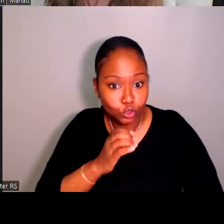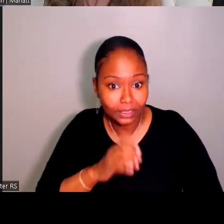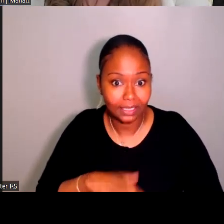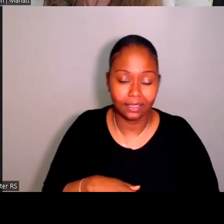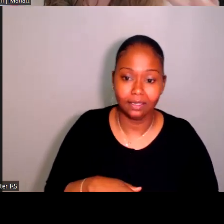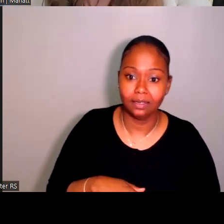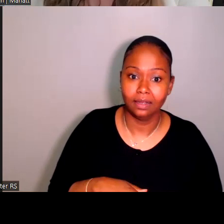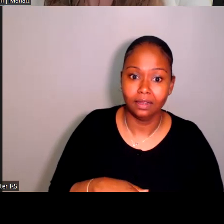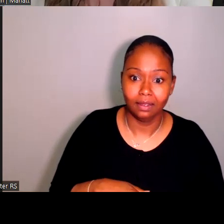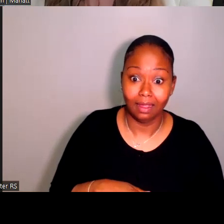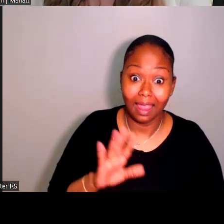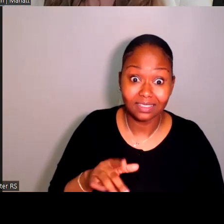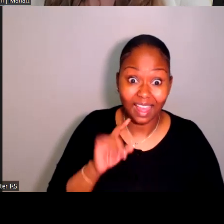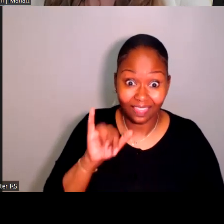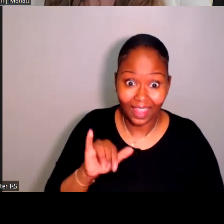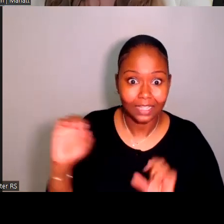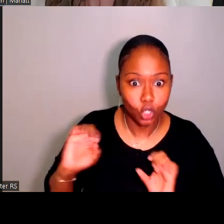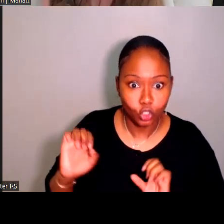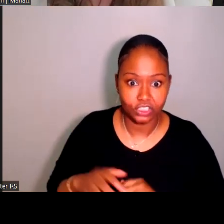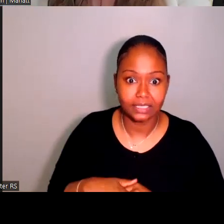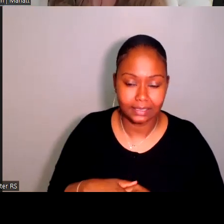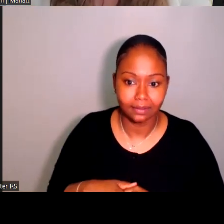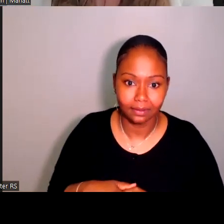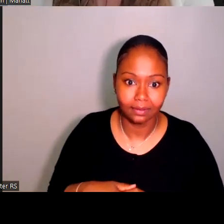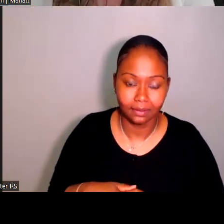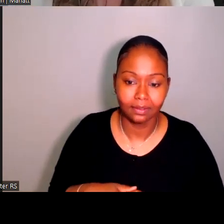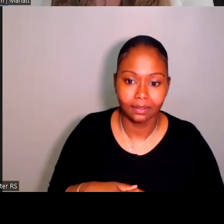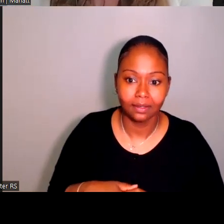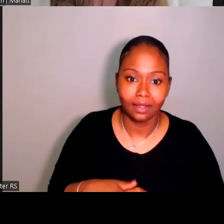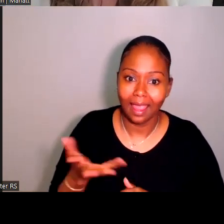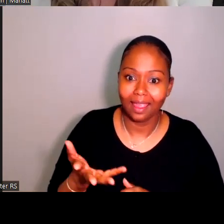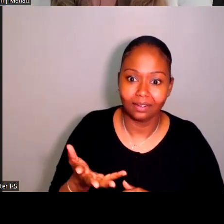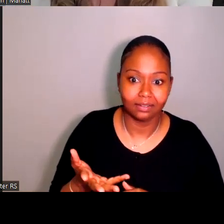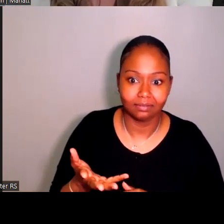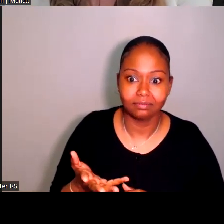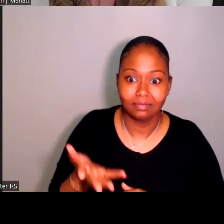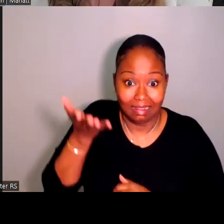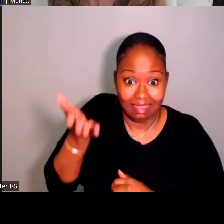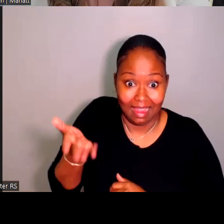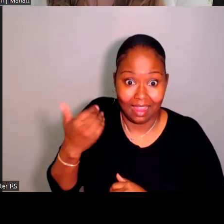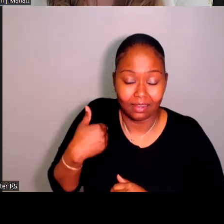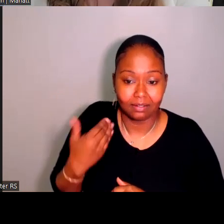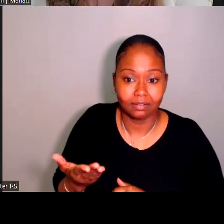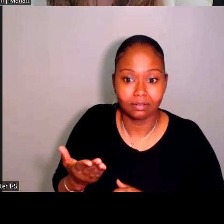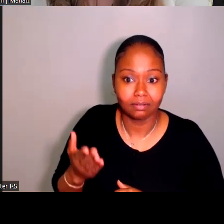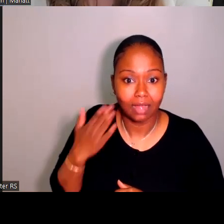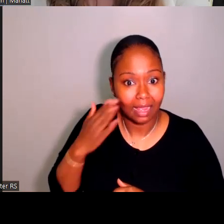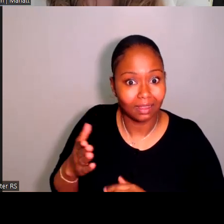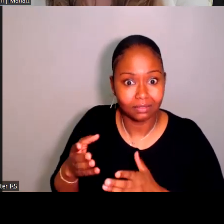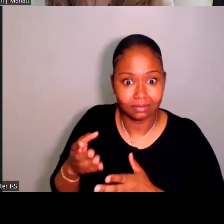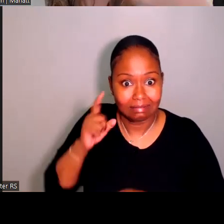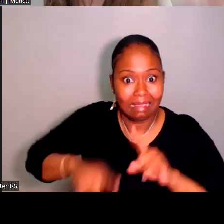and acknowledging that those are urgent situations, and weaving that into their recommendations, that acknowledgement that those are urgent and they can't